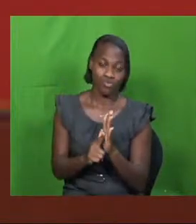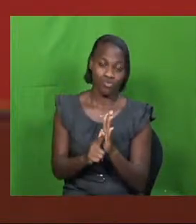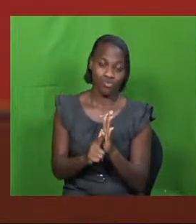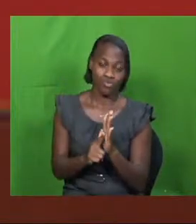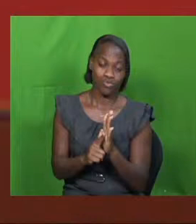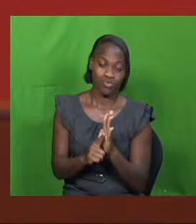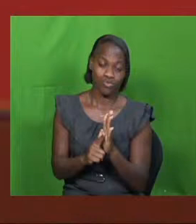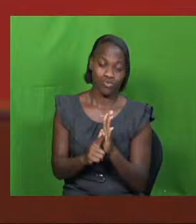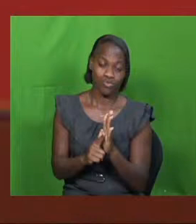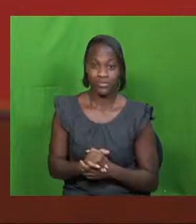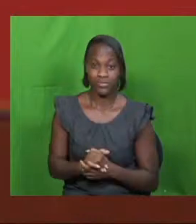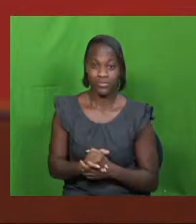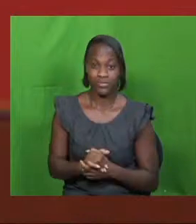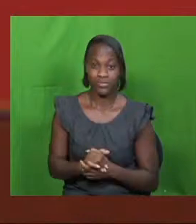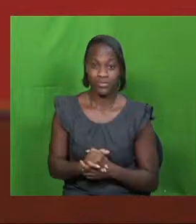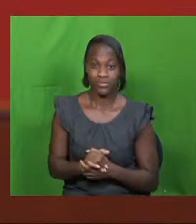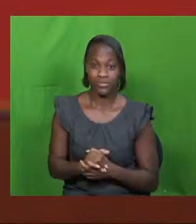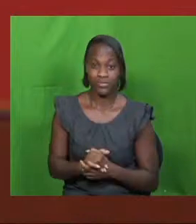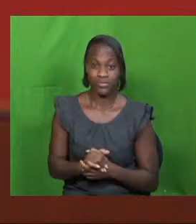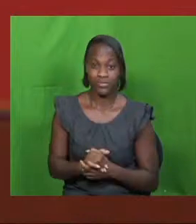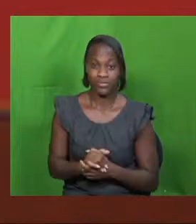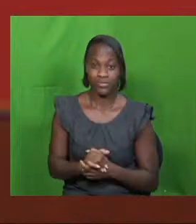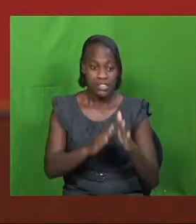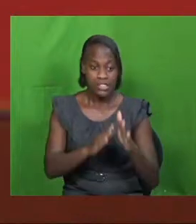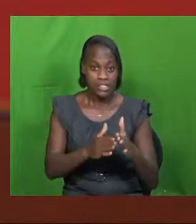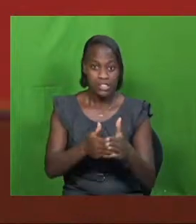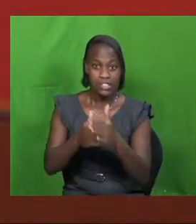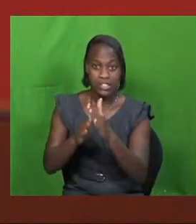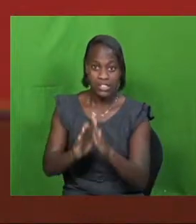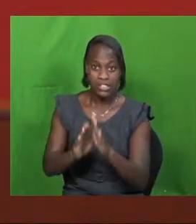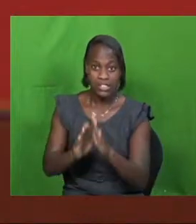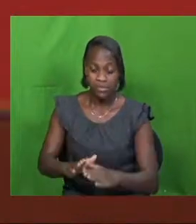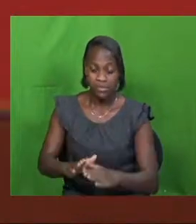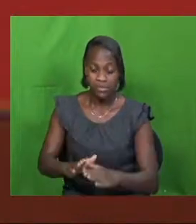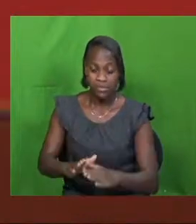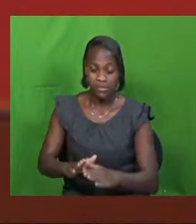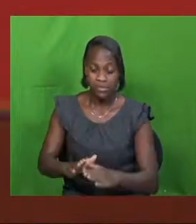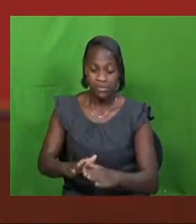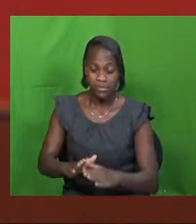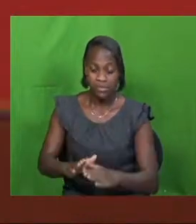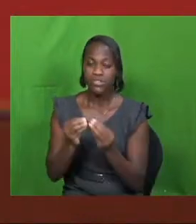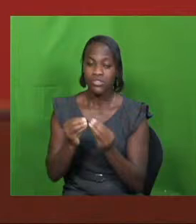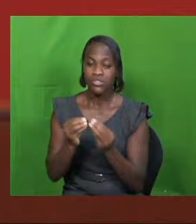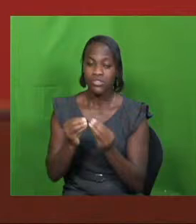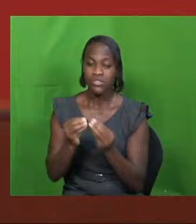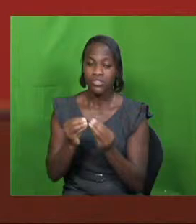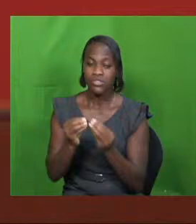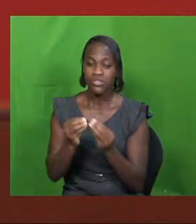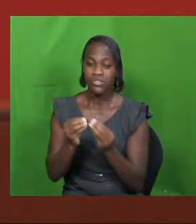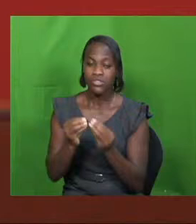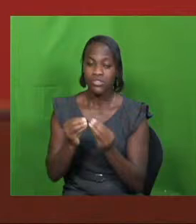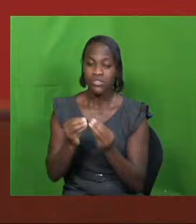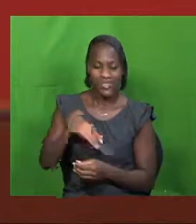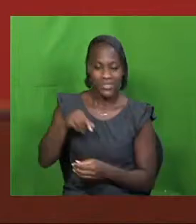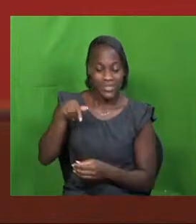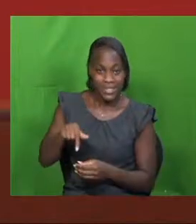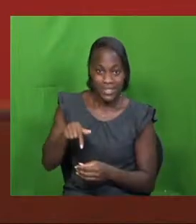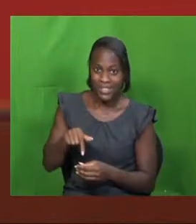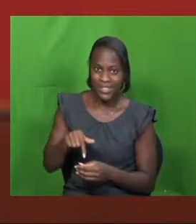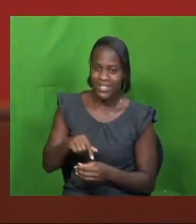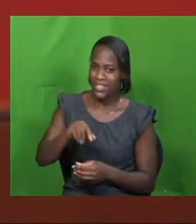please, leadership of committee, table office, kindly take note and let this be a thing of the